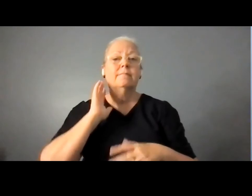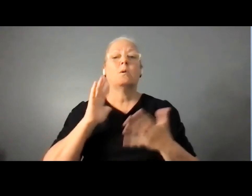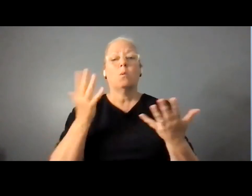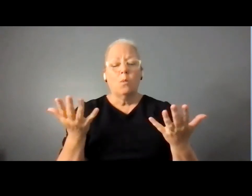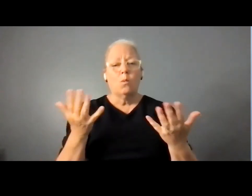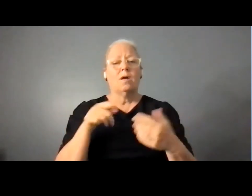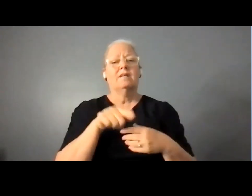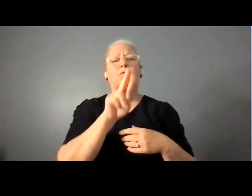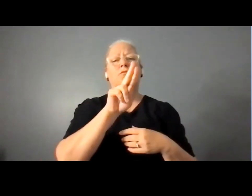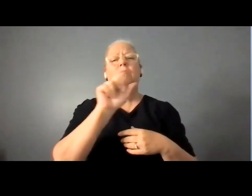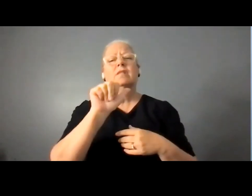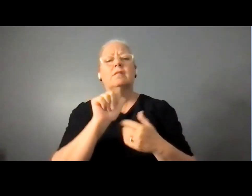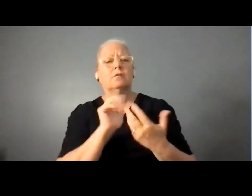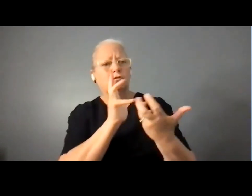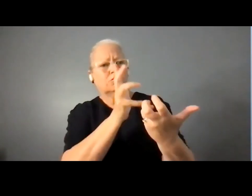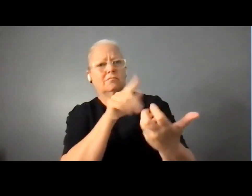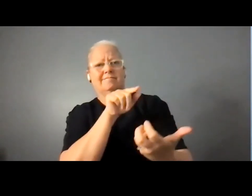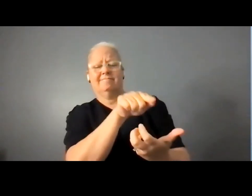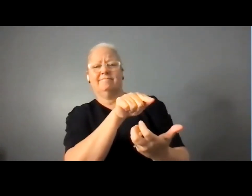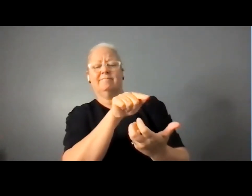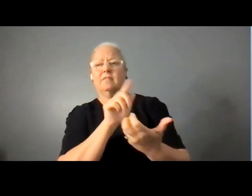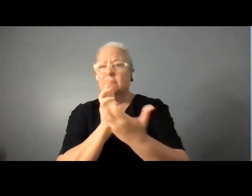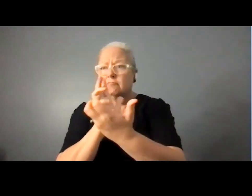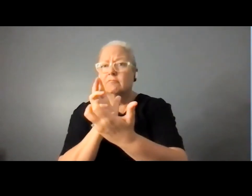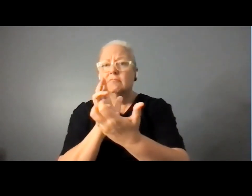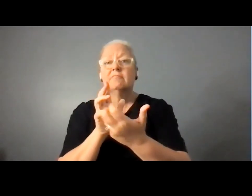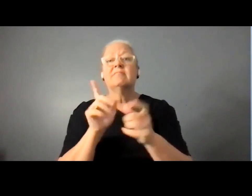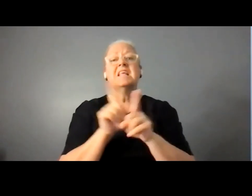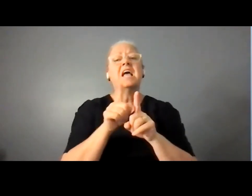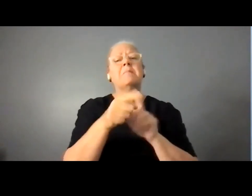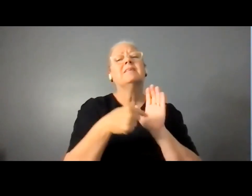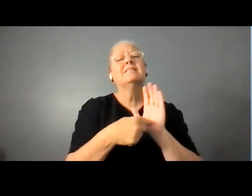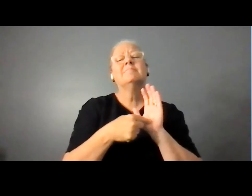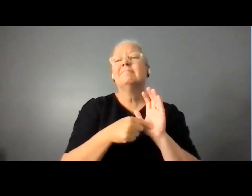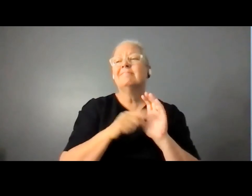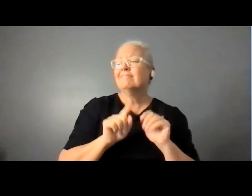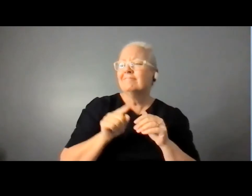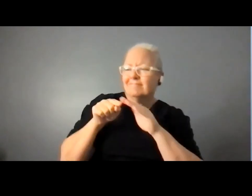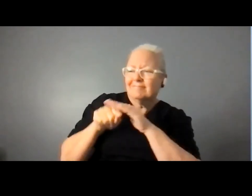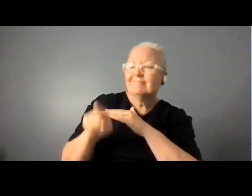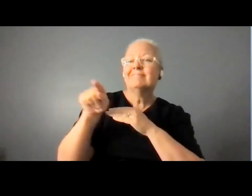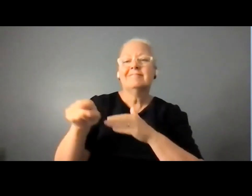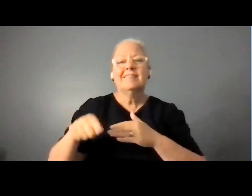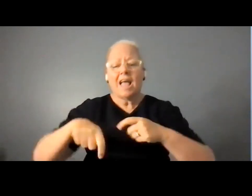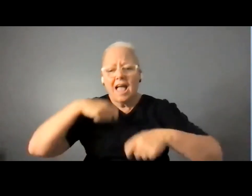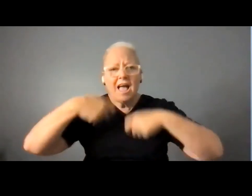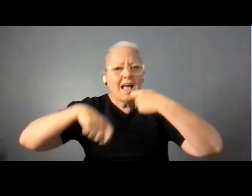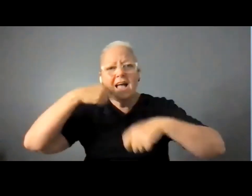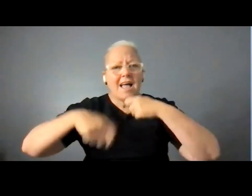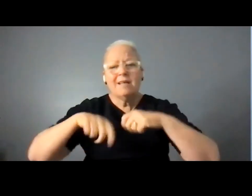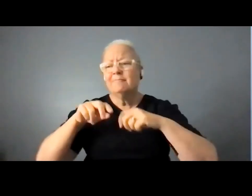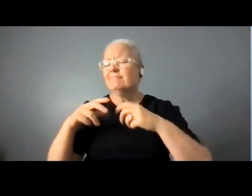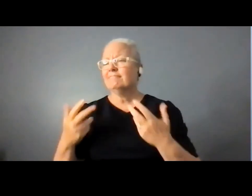as you indicated, that she's gone to restaurants in the past and other spaces and didn't